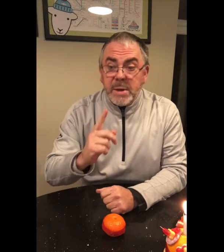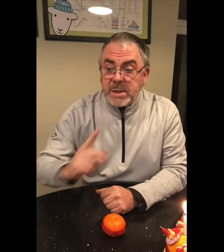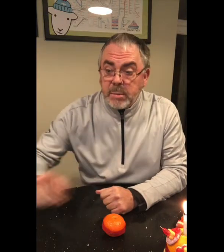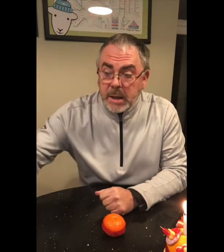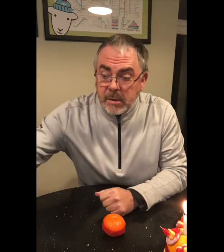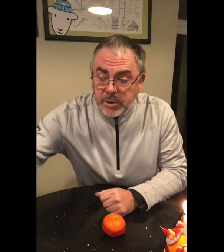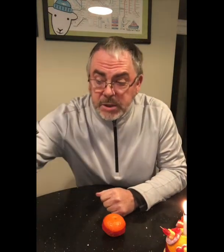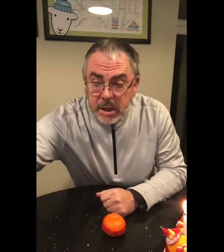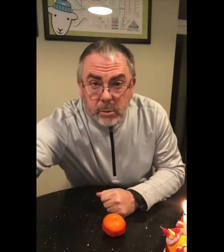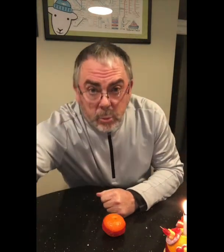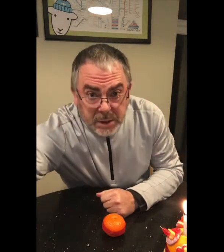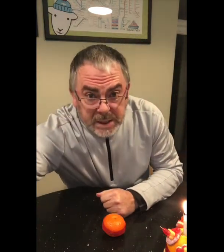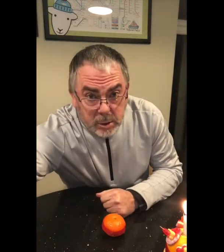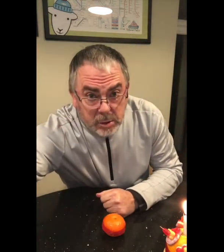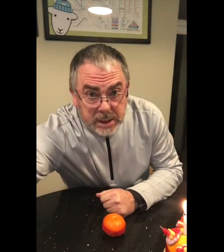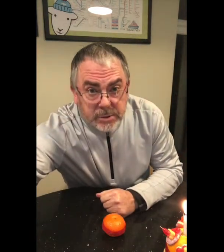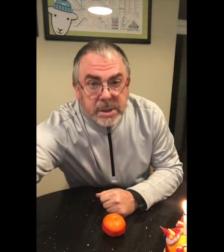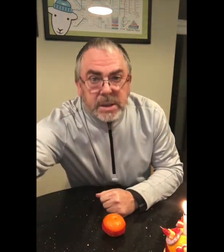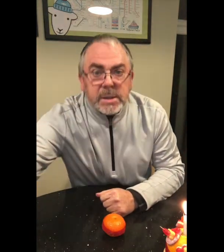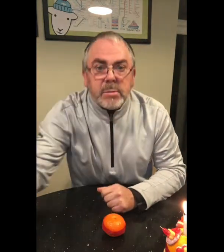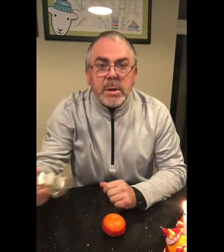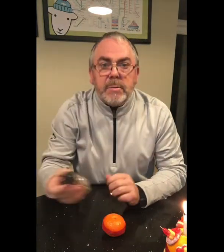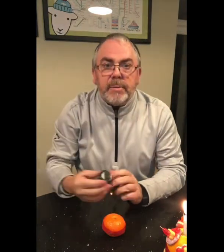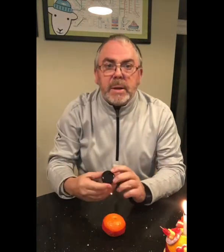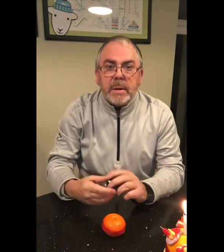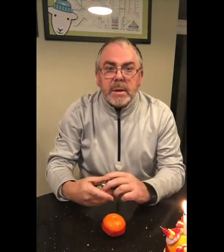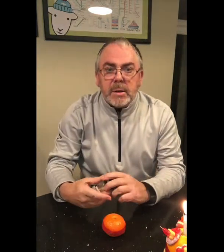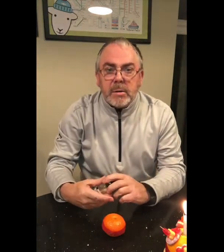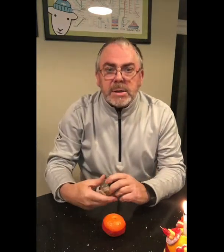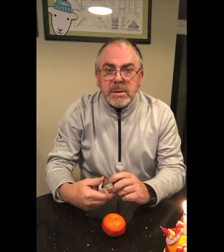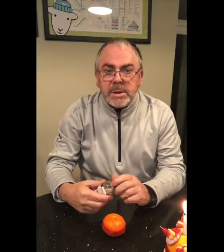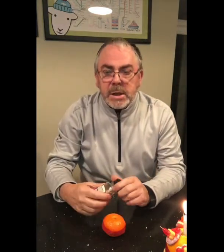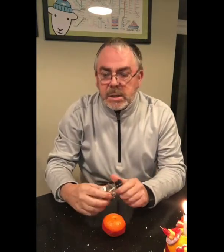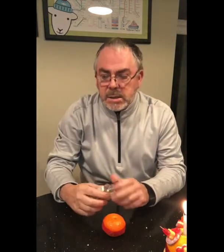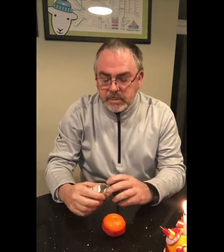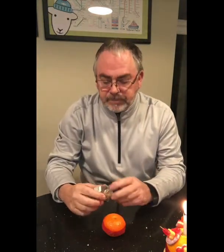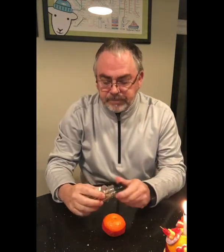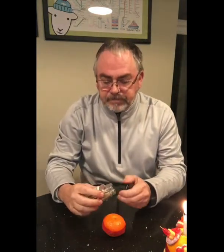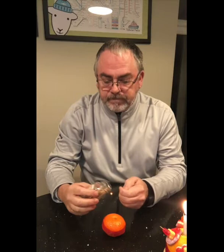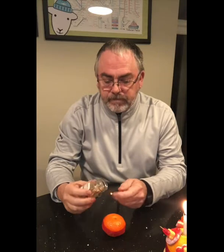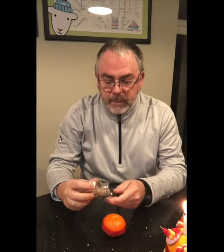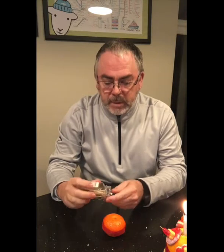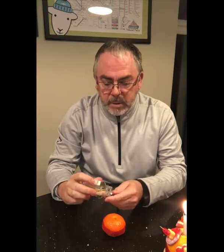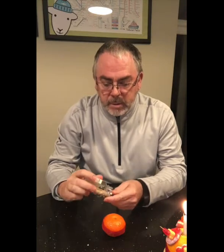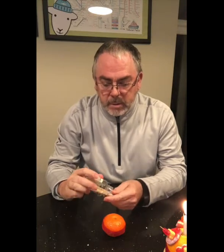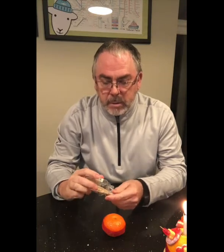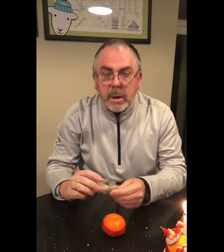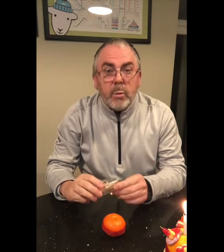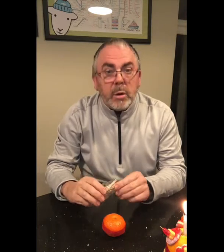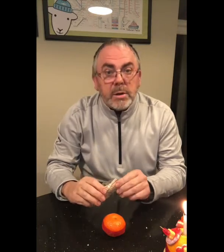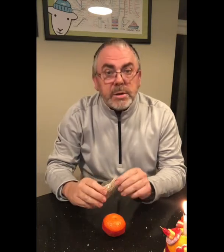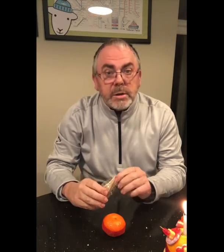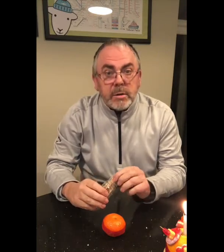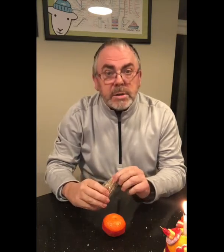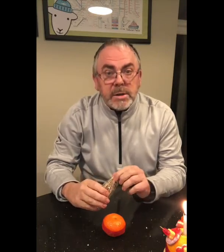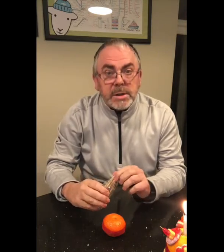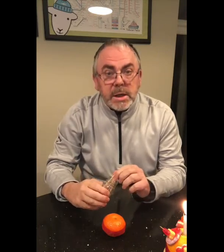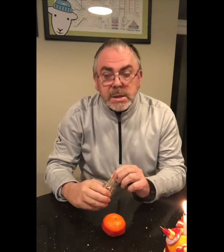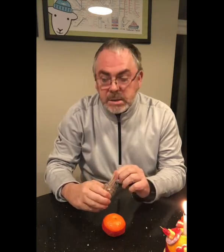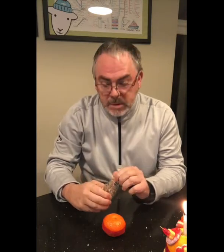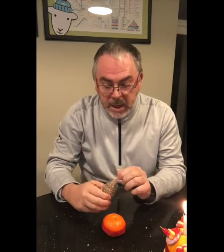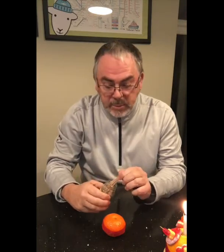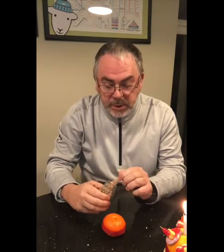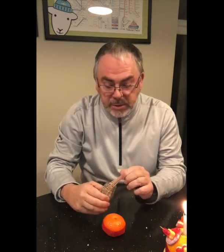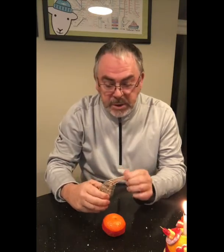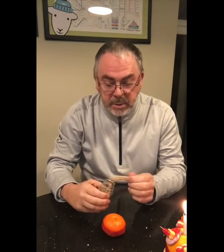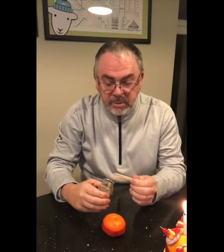oh, I missed something out just now. We need cocktail sticks as well. Cocktail sticks. And what goes on the cocktail